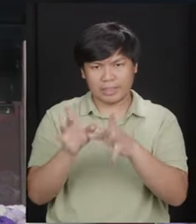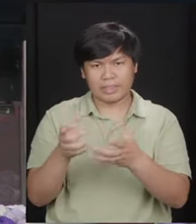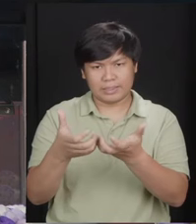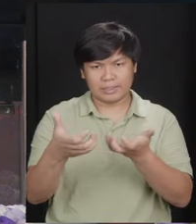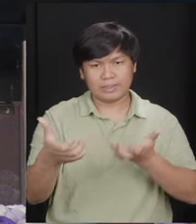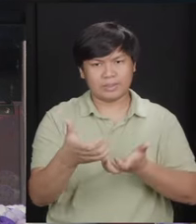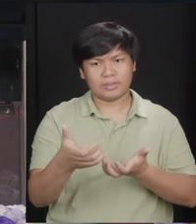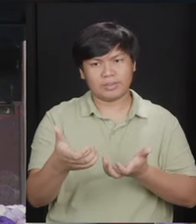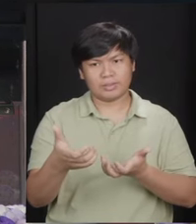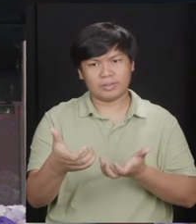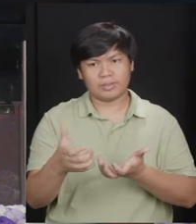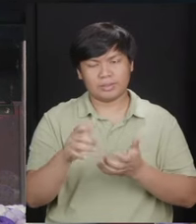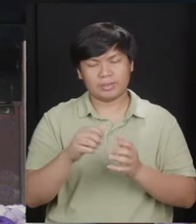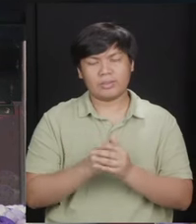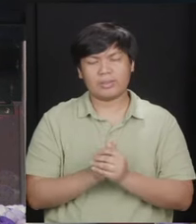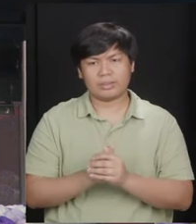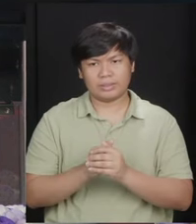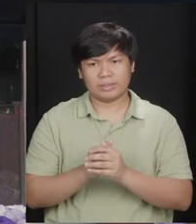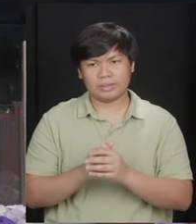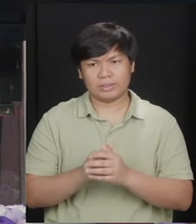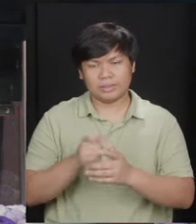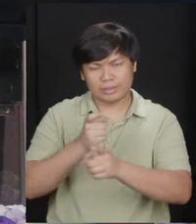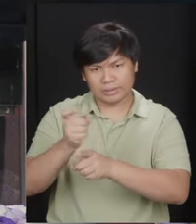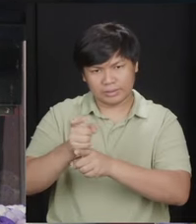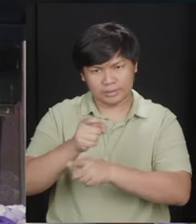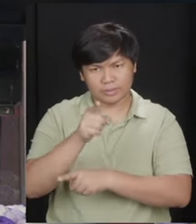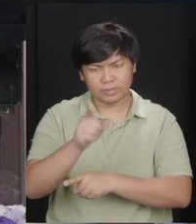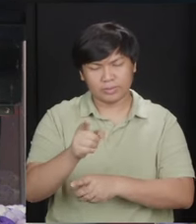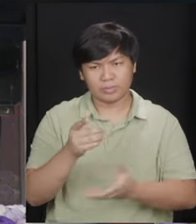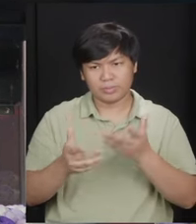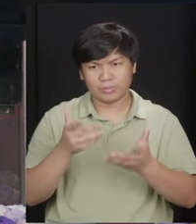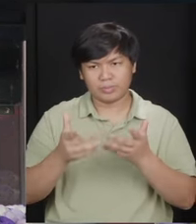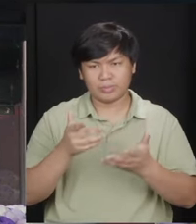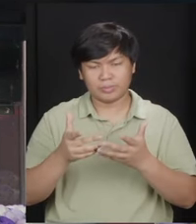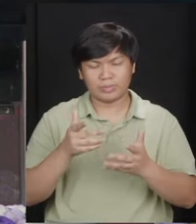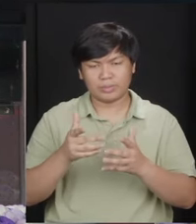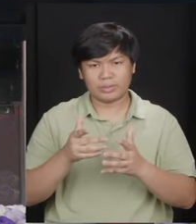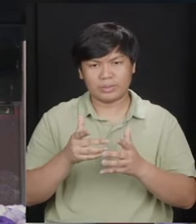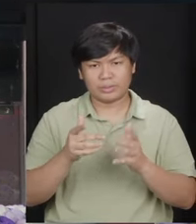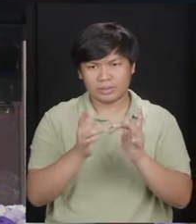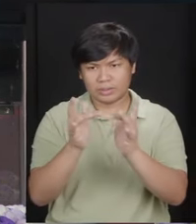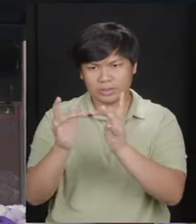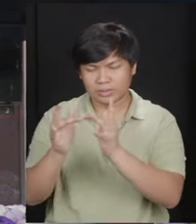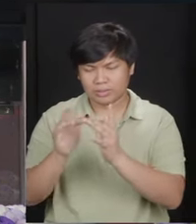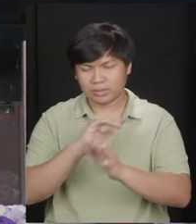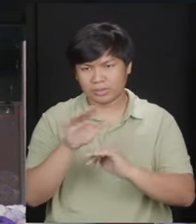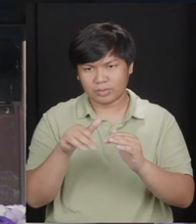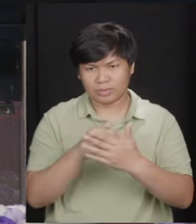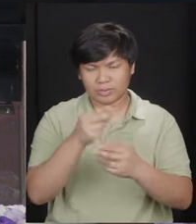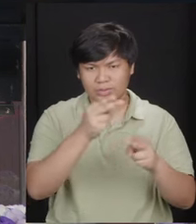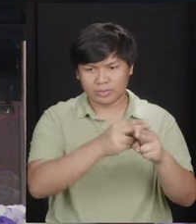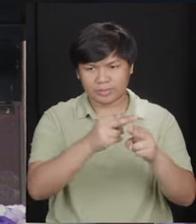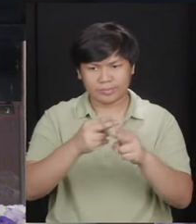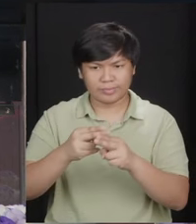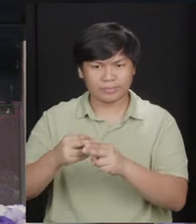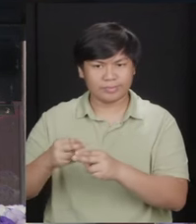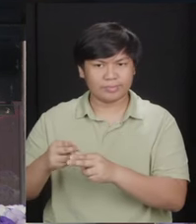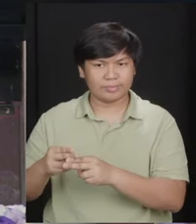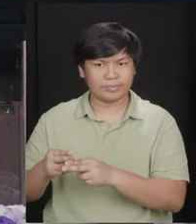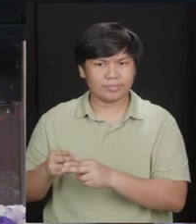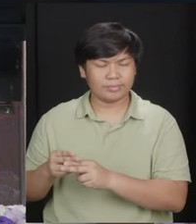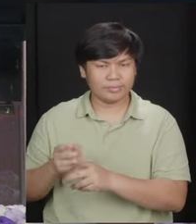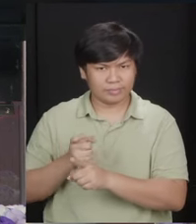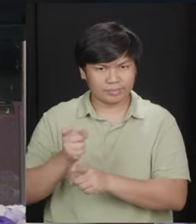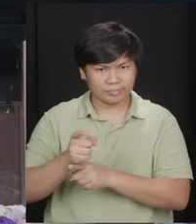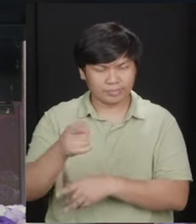you, socially revile you, spurn you, even perhaps in social media, and call you all kinds of names. That's what it means to spurn your